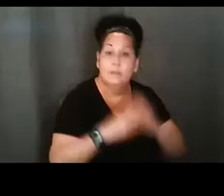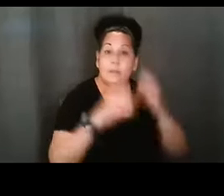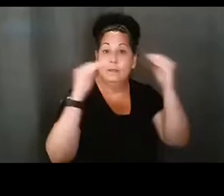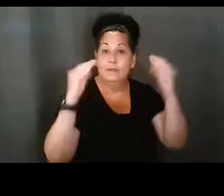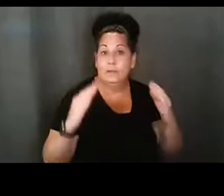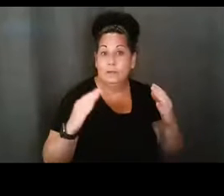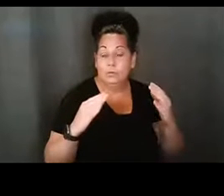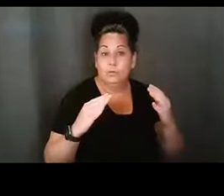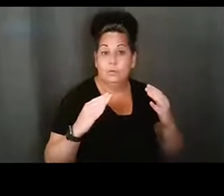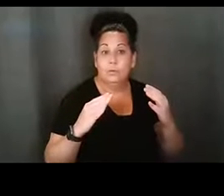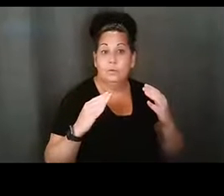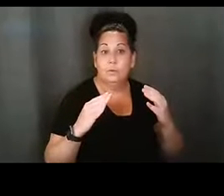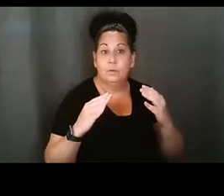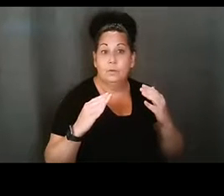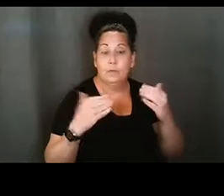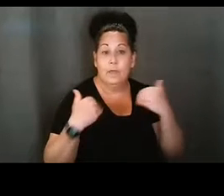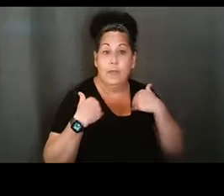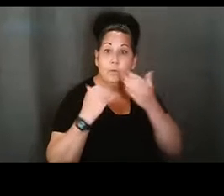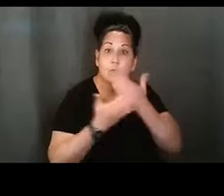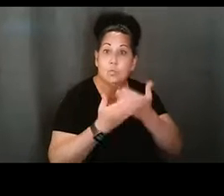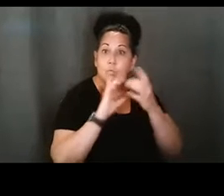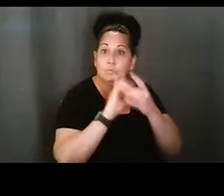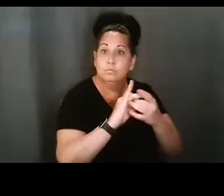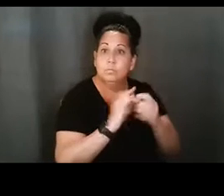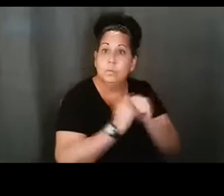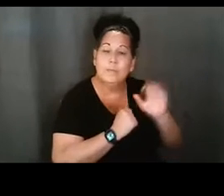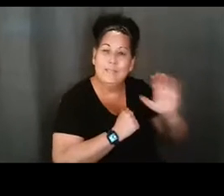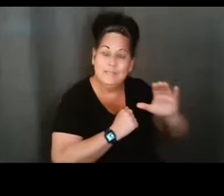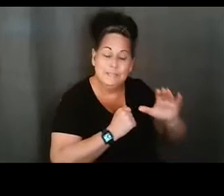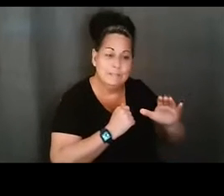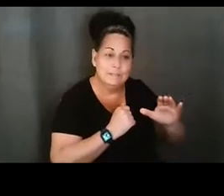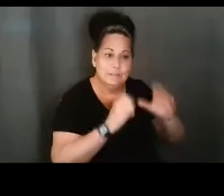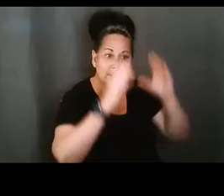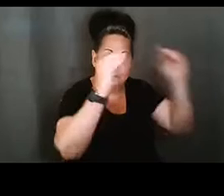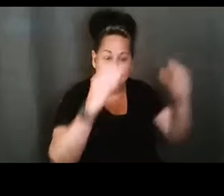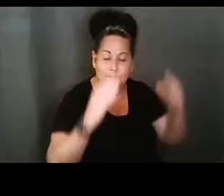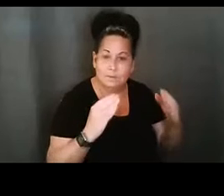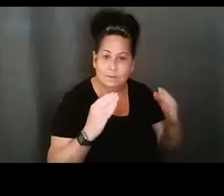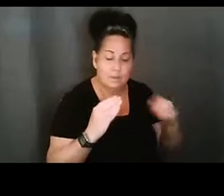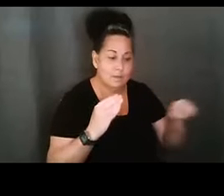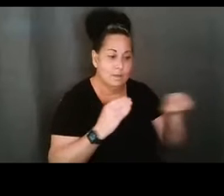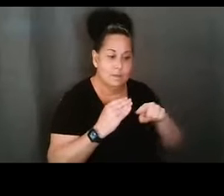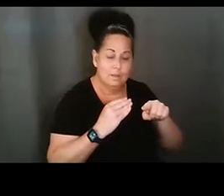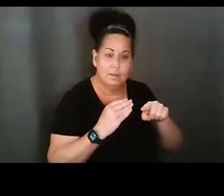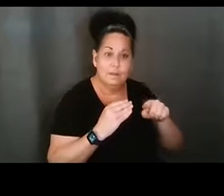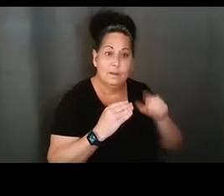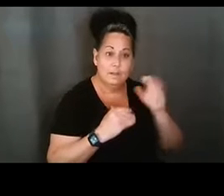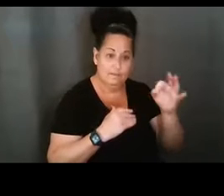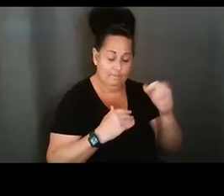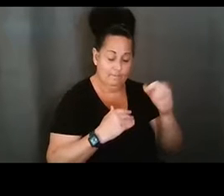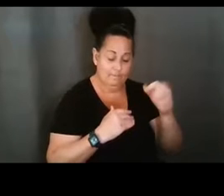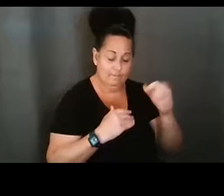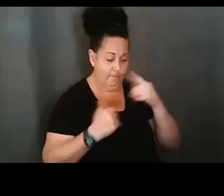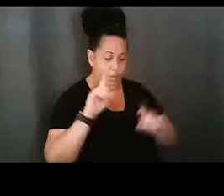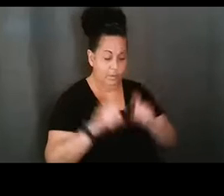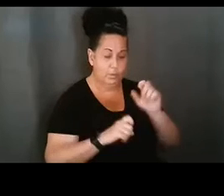do have a rapport with most of his teachers. You know, they pretty much, if I have a question or a concern,